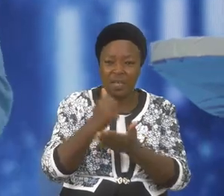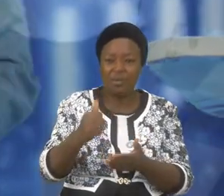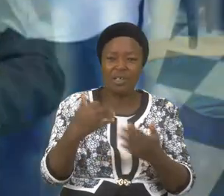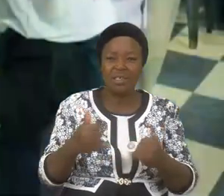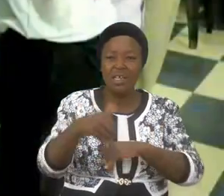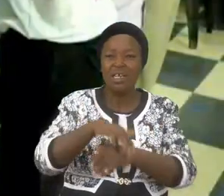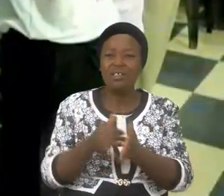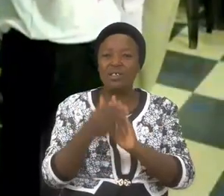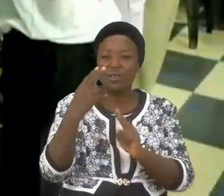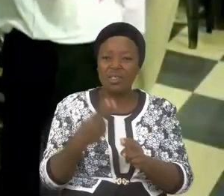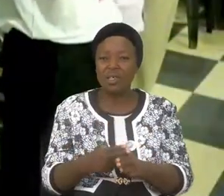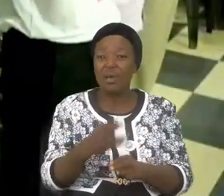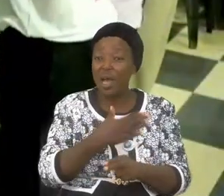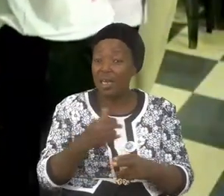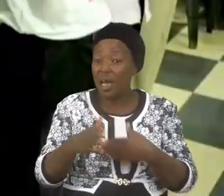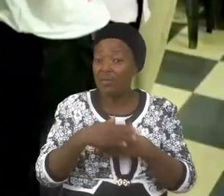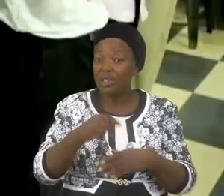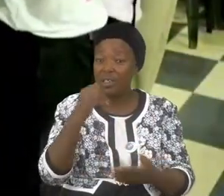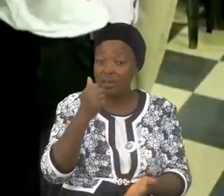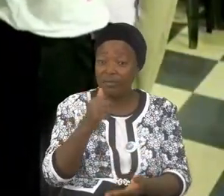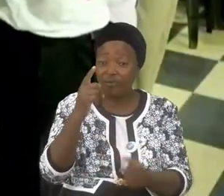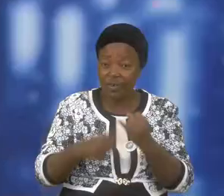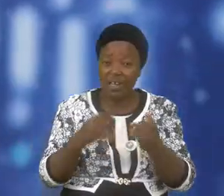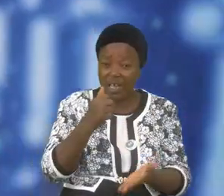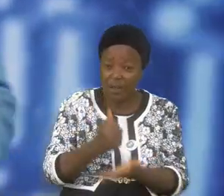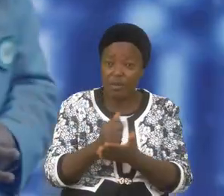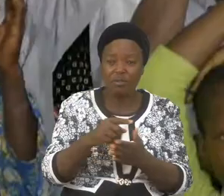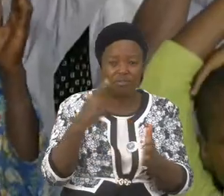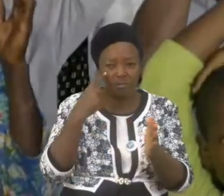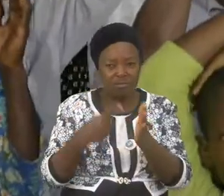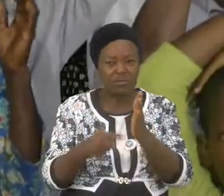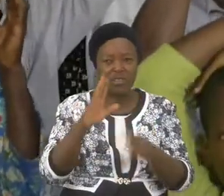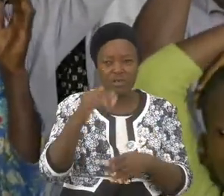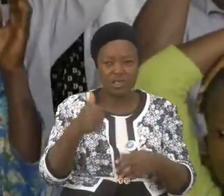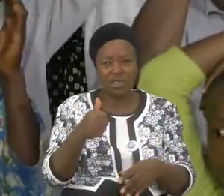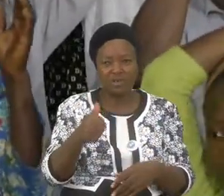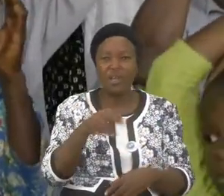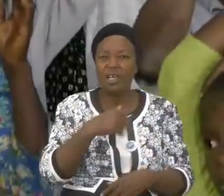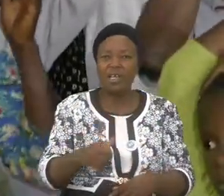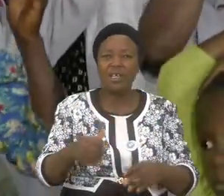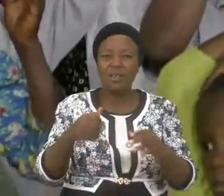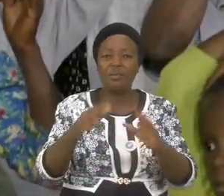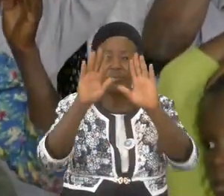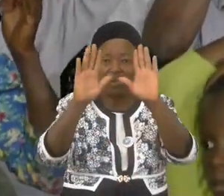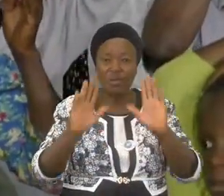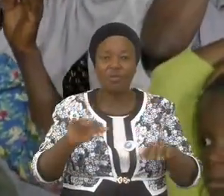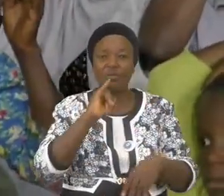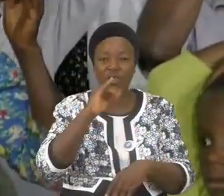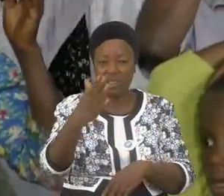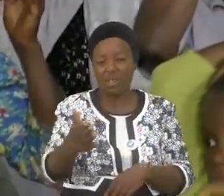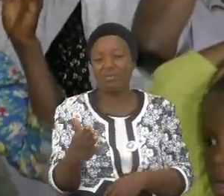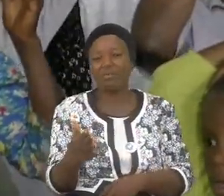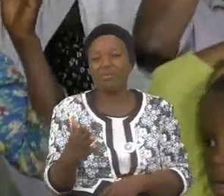up yourself. A miracle already will be there. Father, in